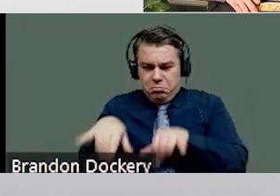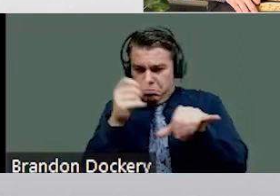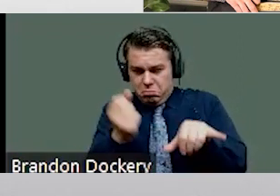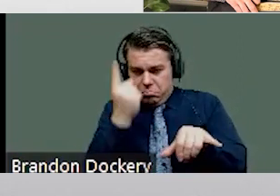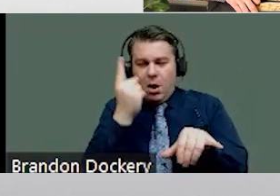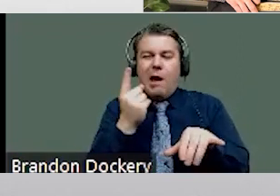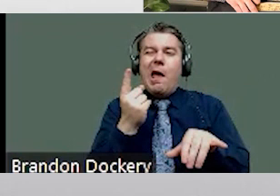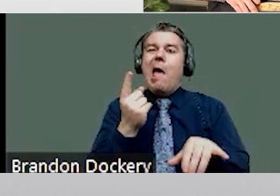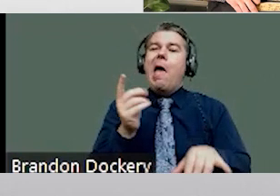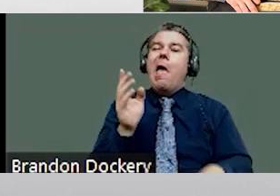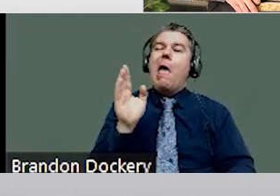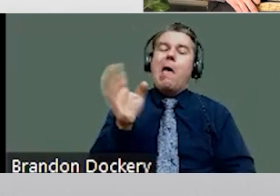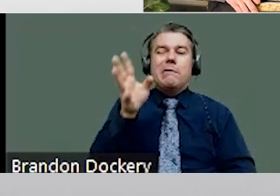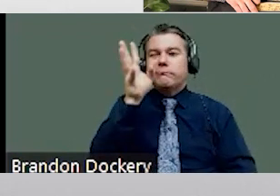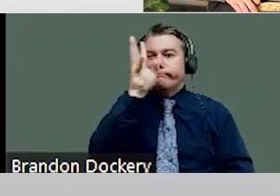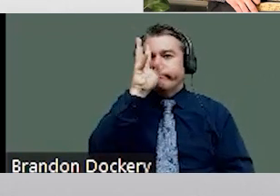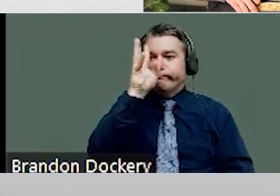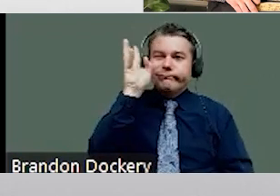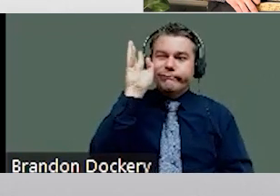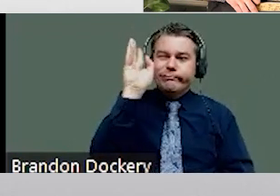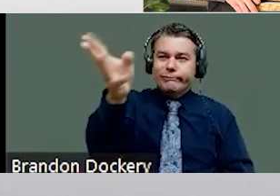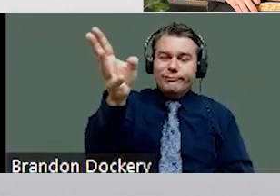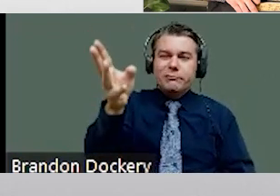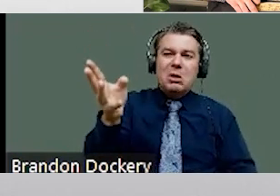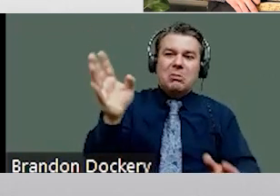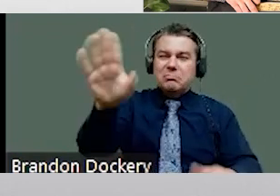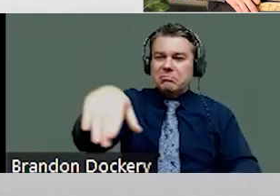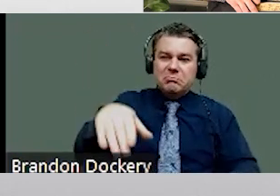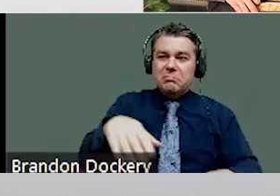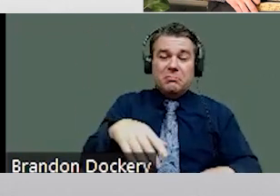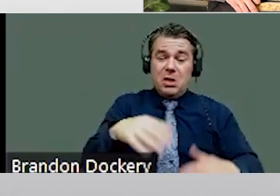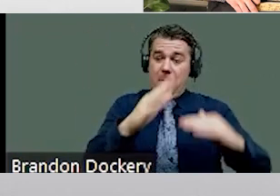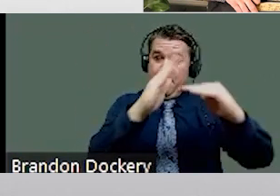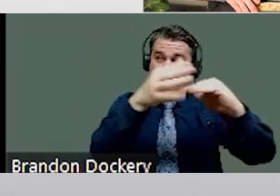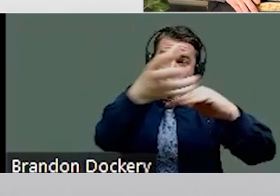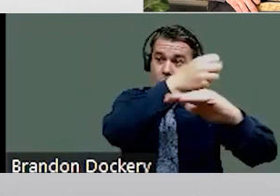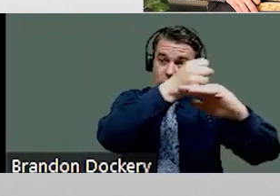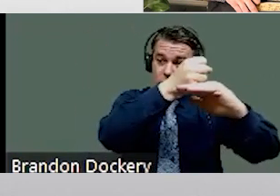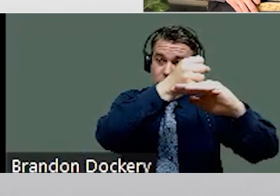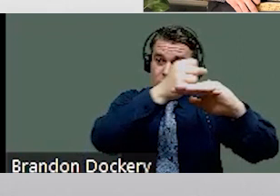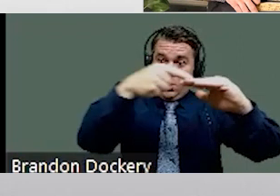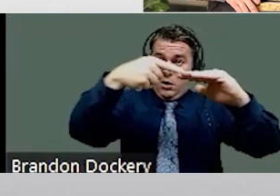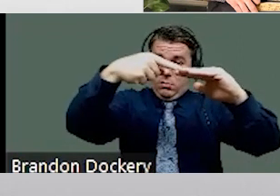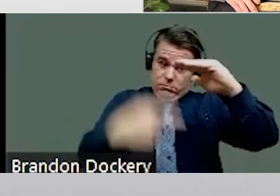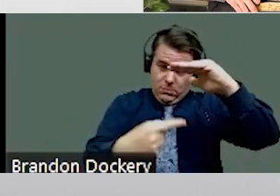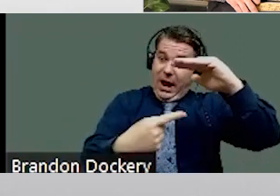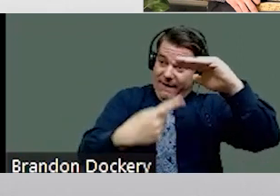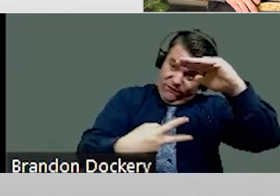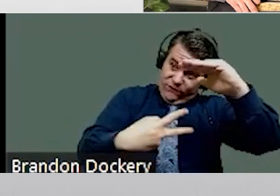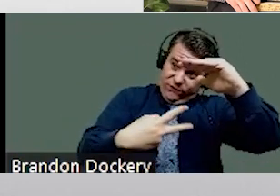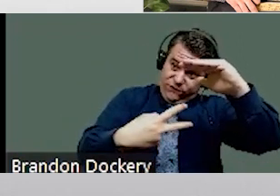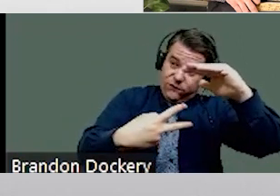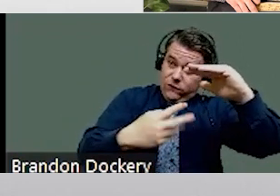understanding that it would never go below half of the current minimum wage. Well, in